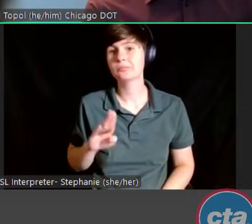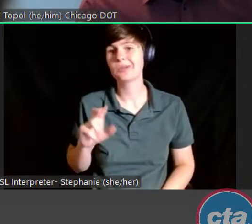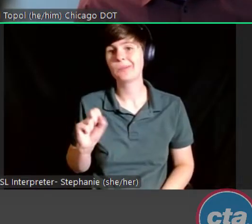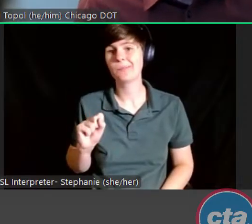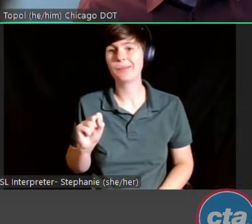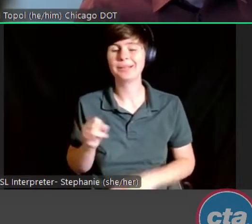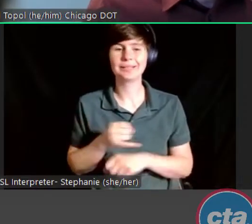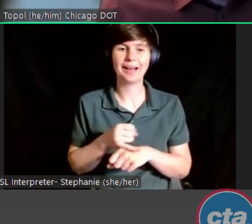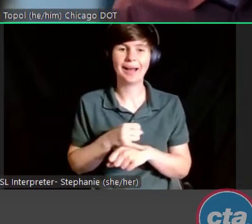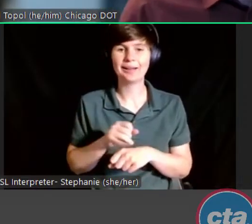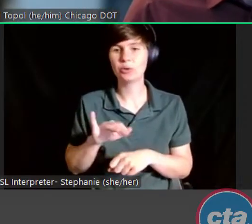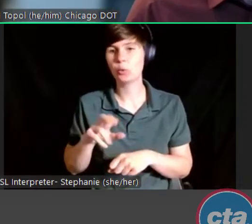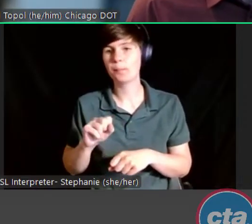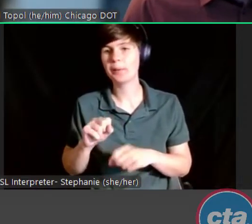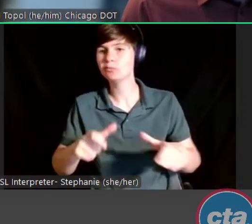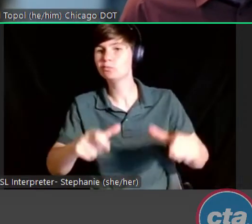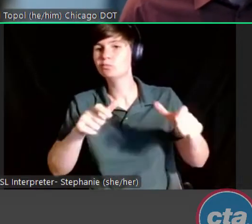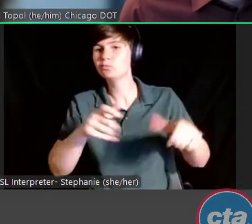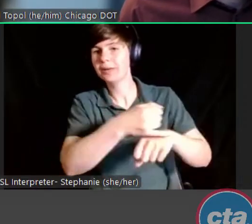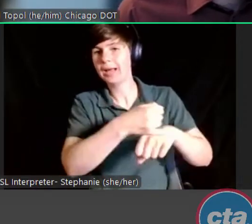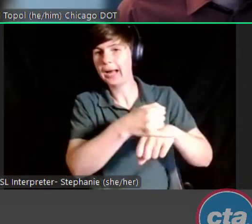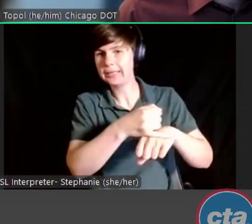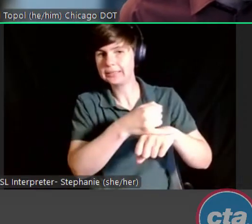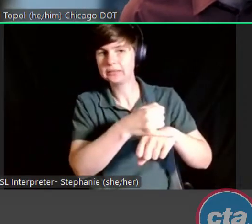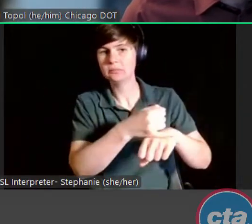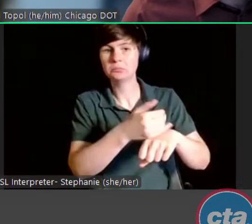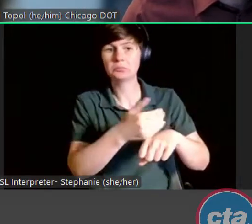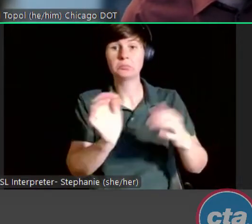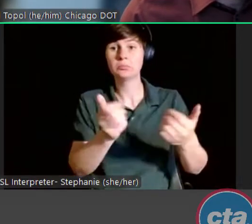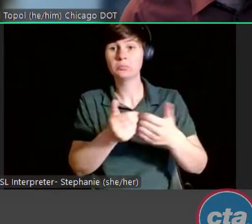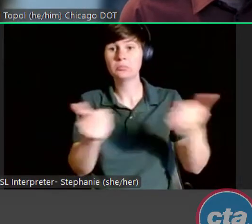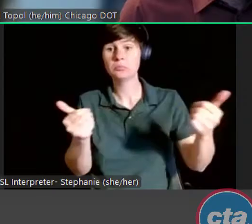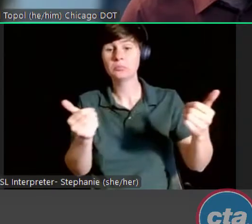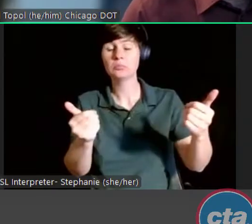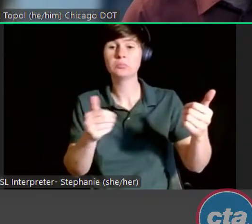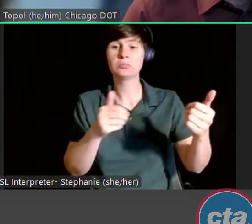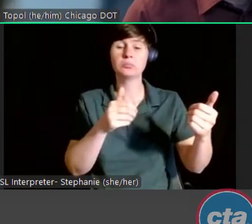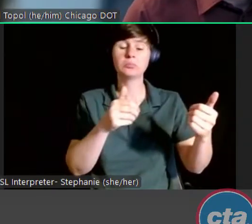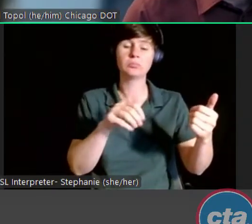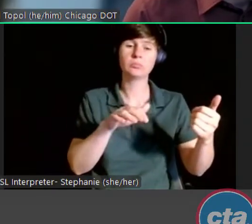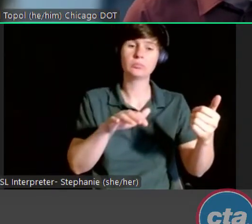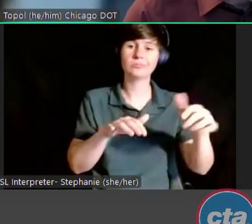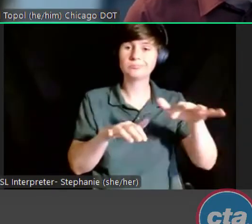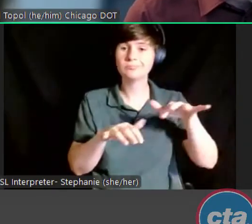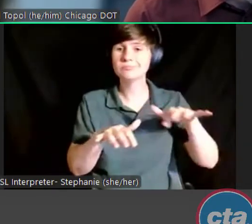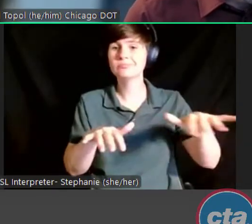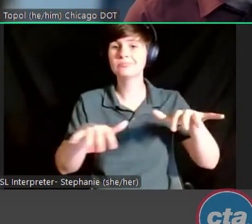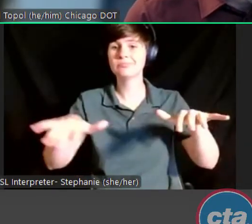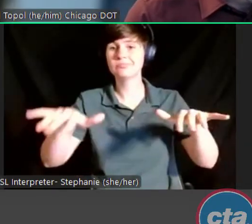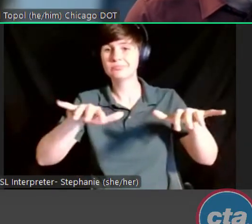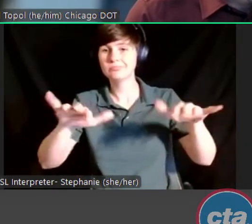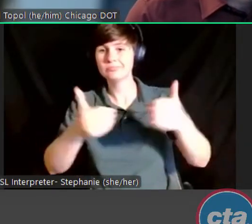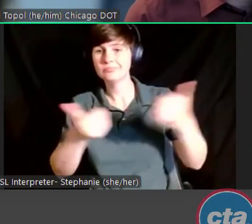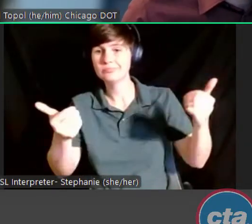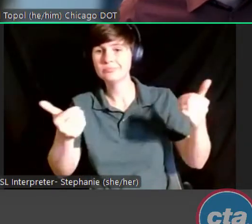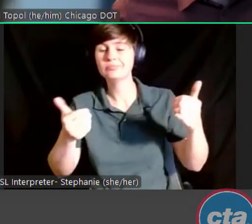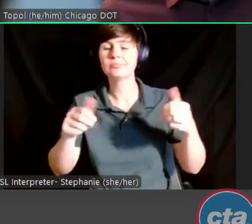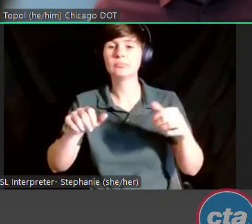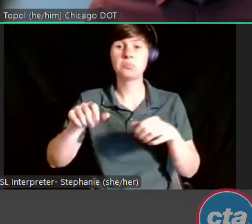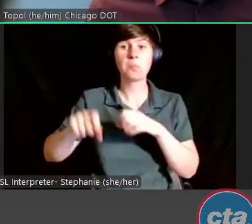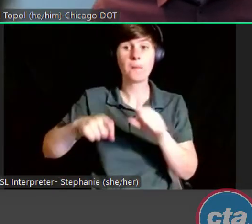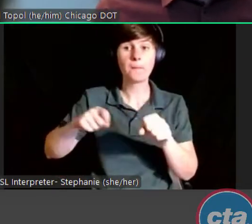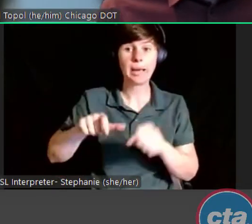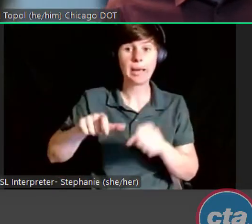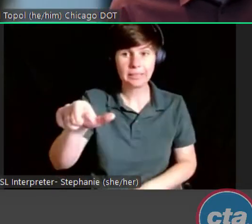bus raised island here where we have kind of a separation of space between the bike lane. So you